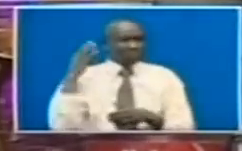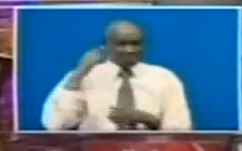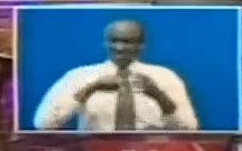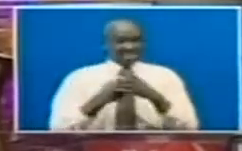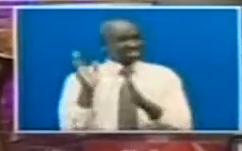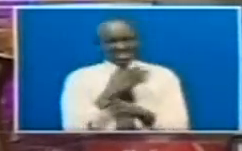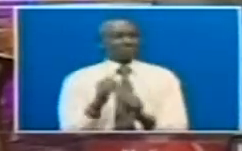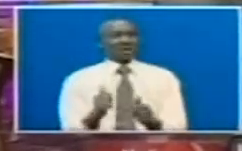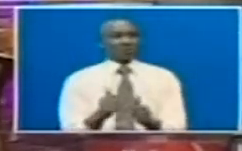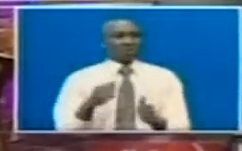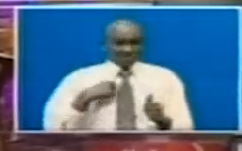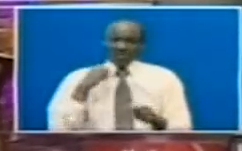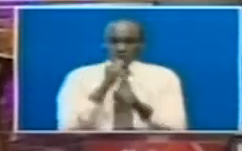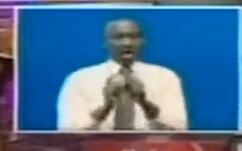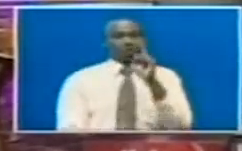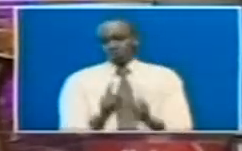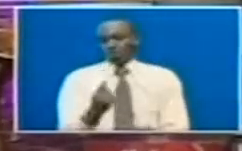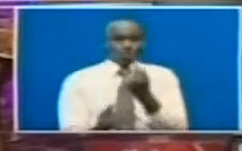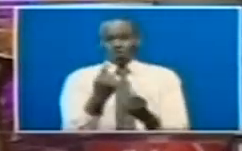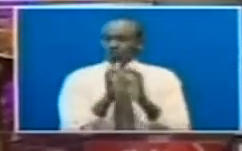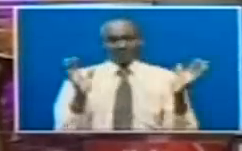kuimba. Nikuwa nafanya kazi huko.